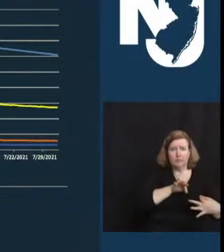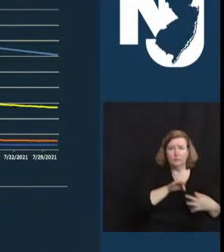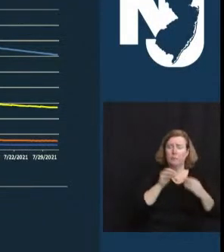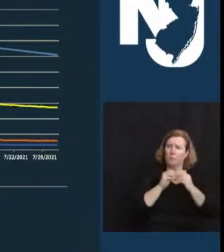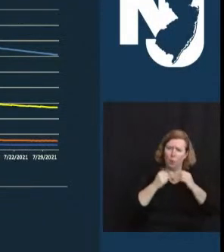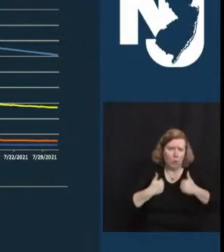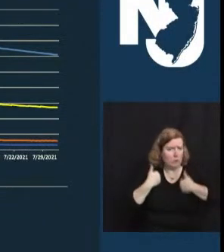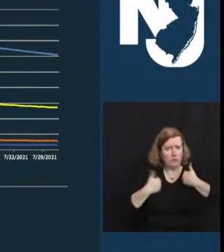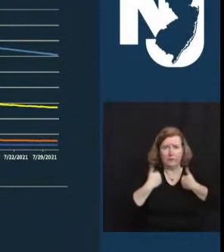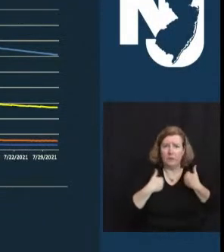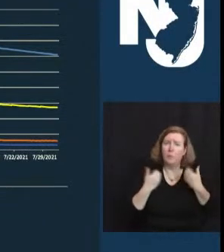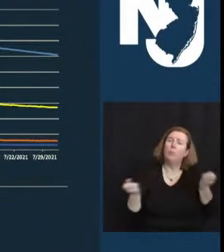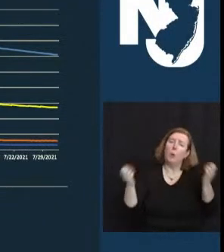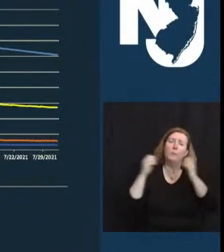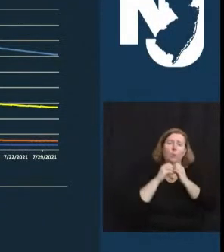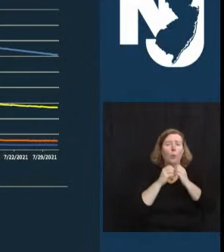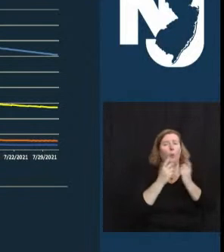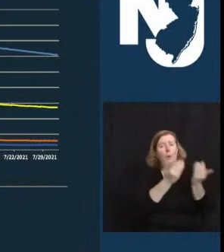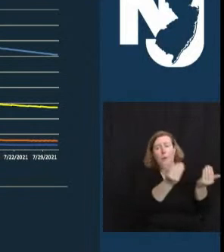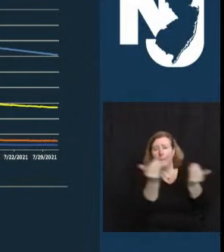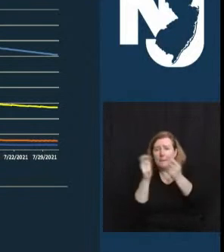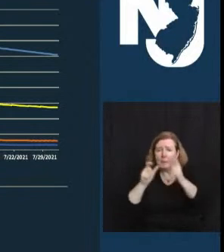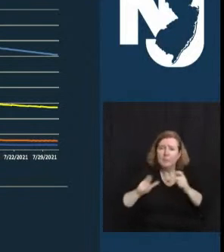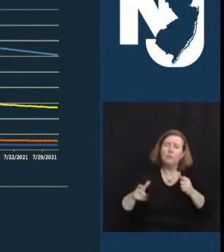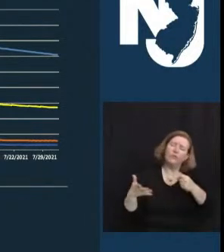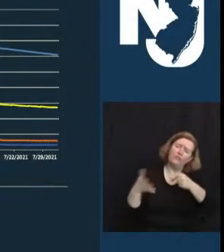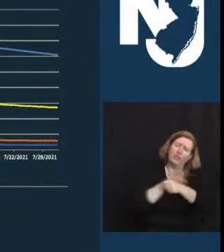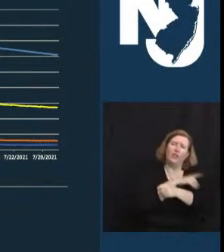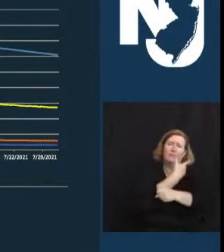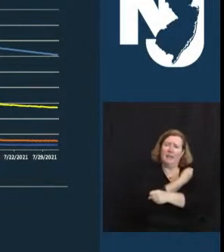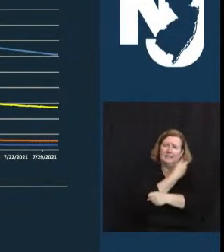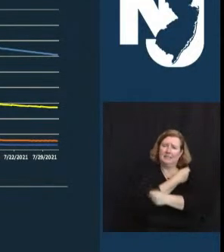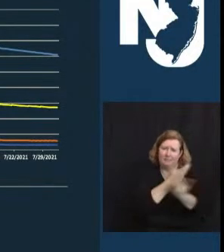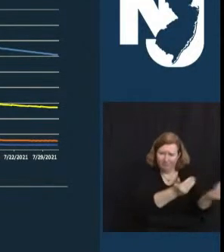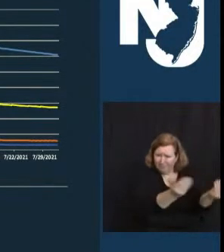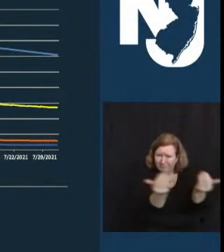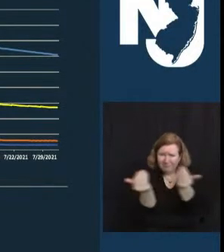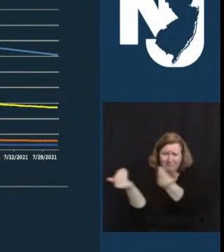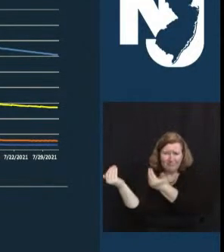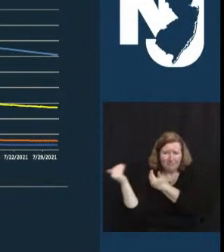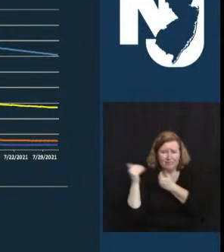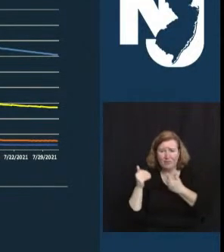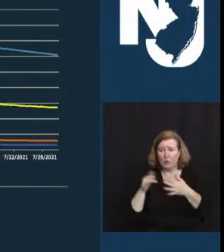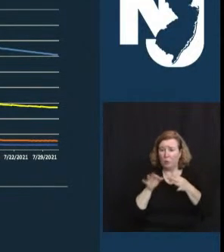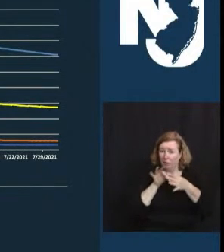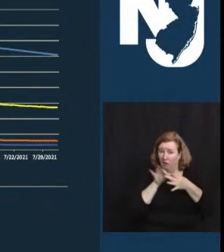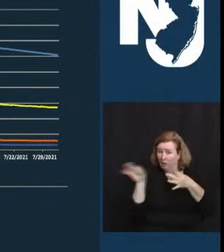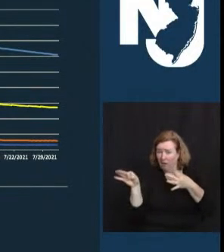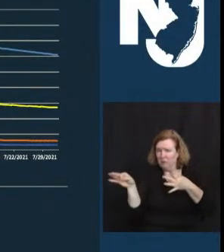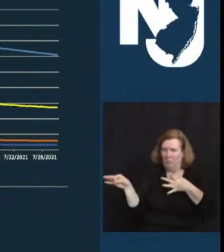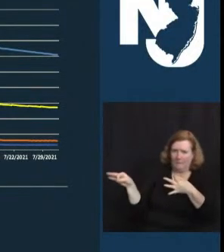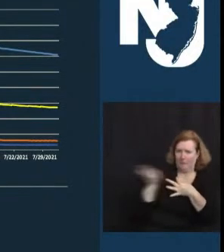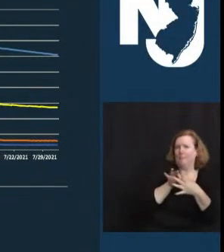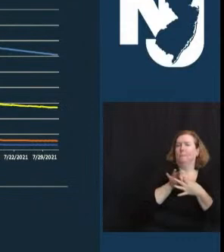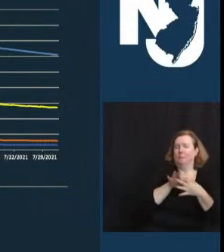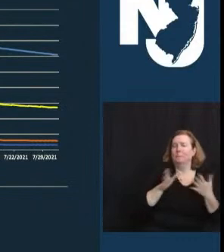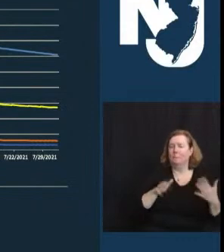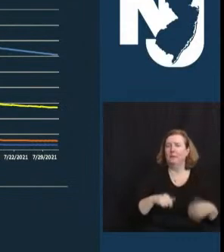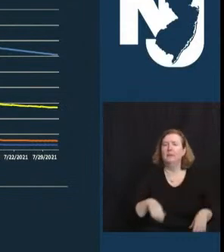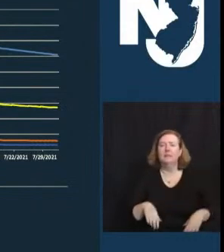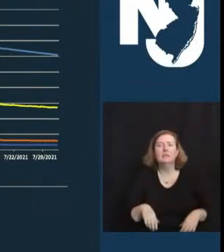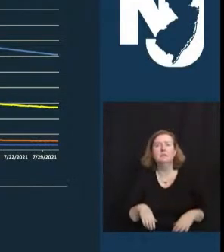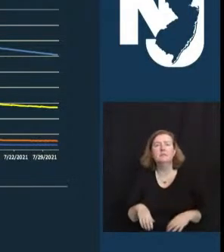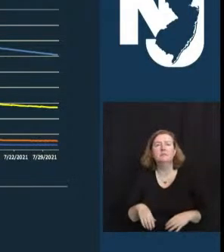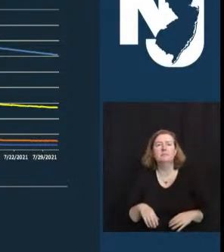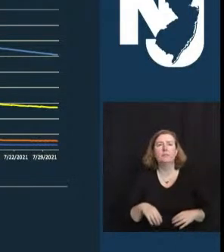more people into the ranks of the fully vaccinated in a shorter amount of time. I'm gratified, by the way, that as we did it, the next day the federal